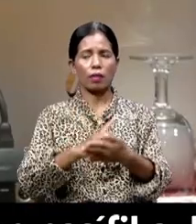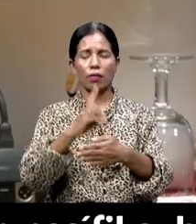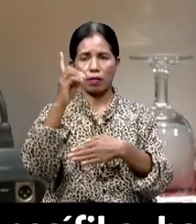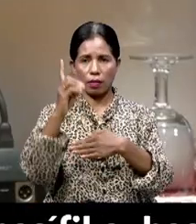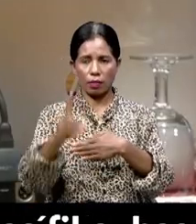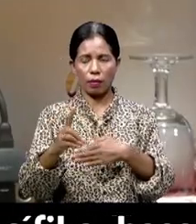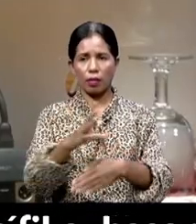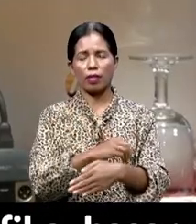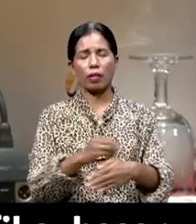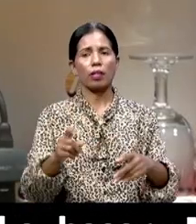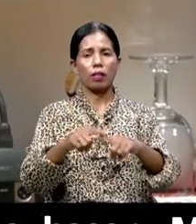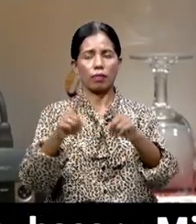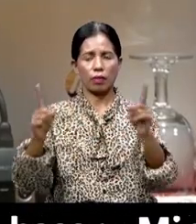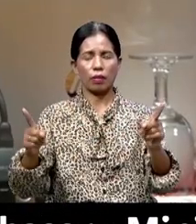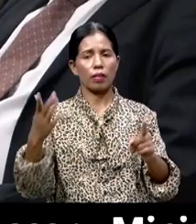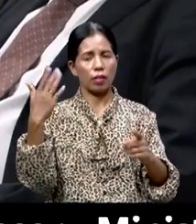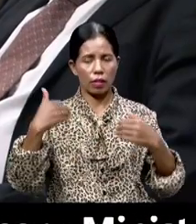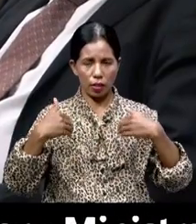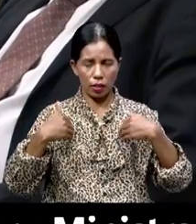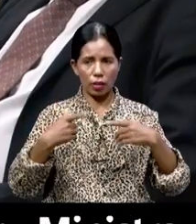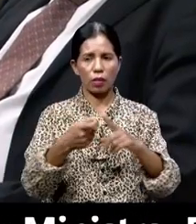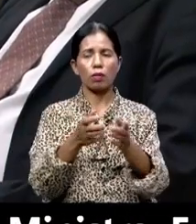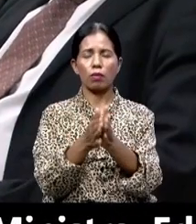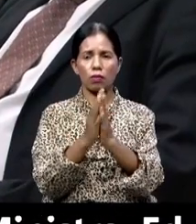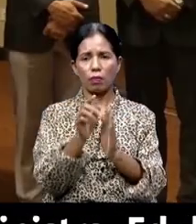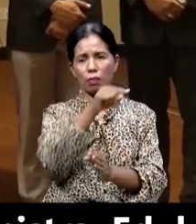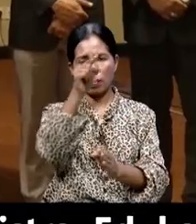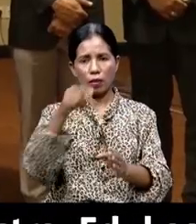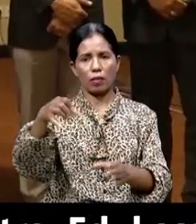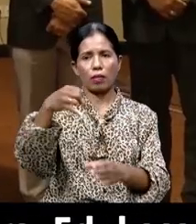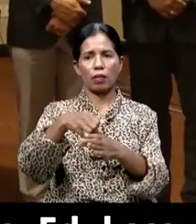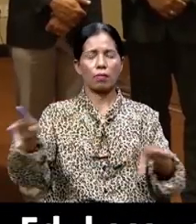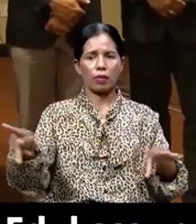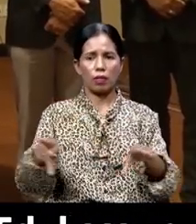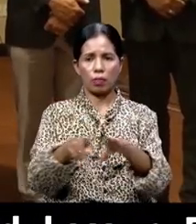apresenta tema Nebela Hanesan, no IHAMO Sessão Russo no Hatam, Nebe envolve participantes irá.